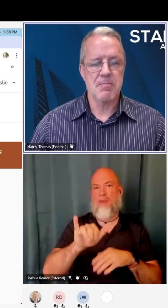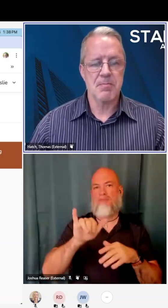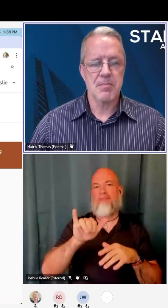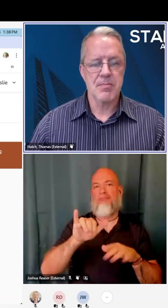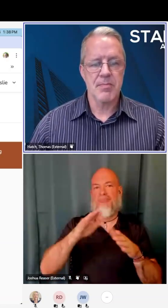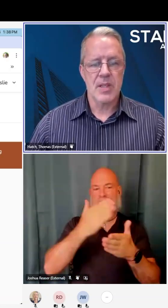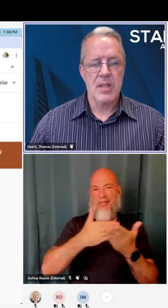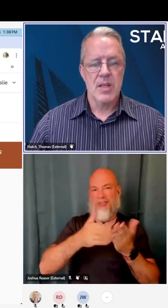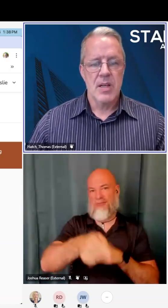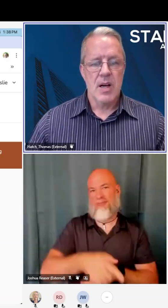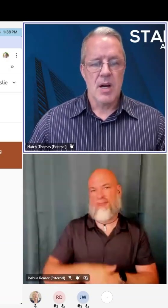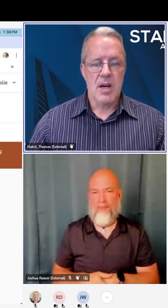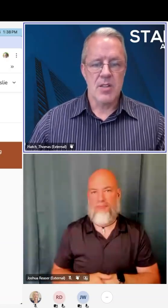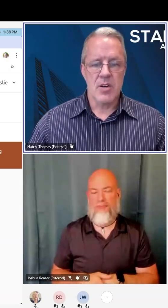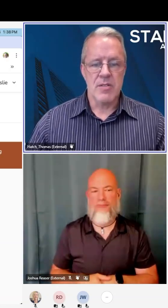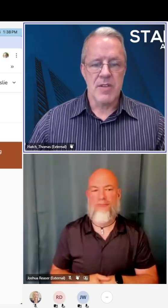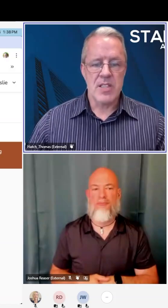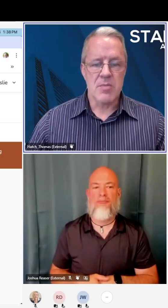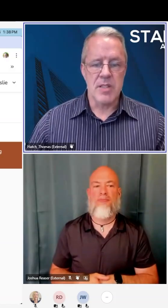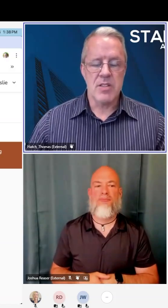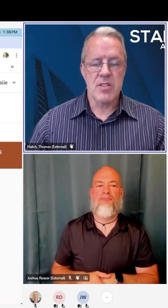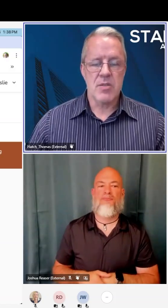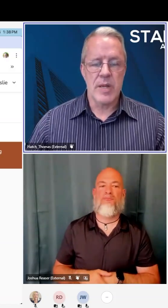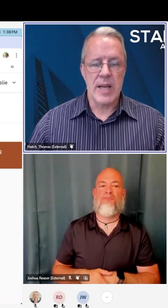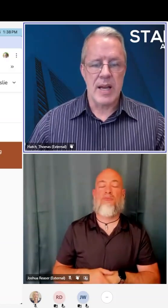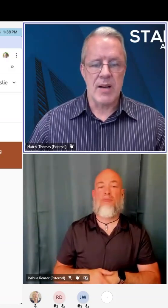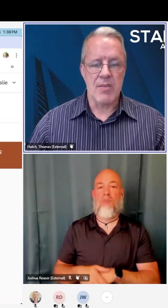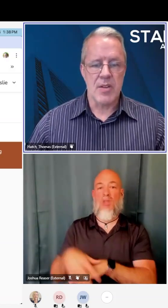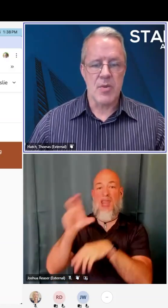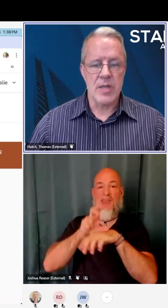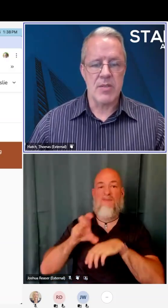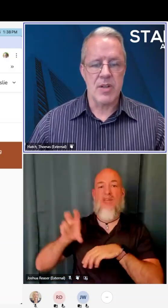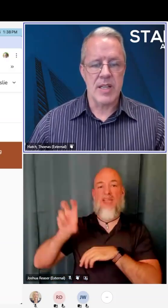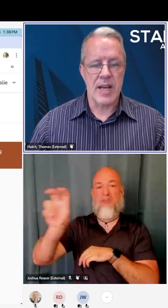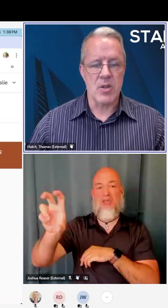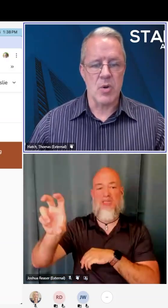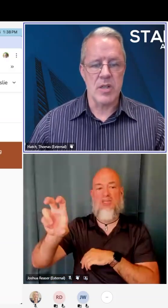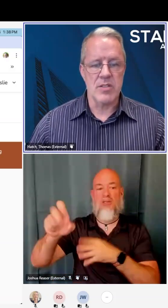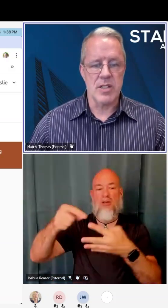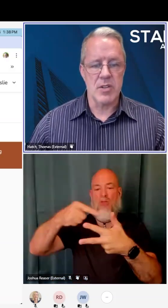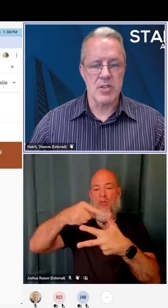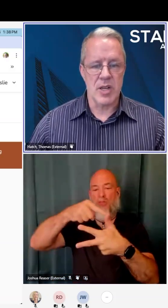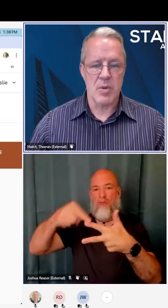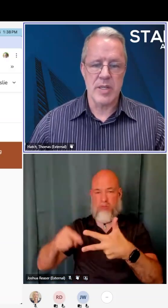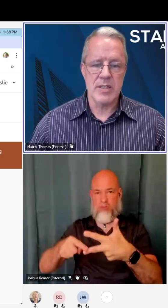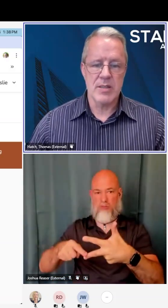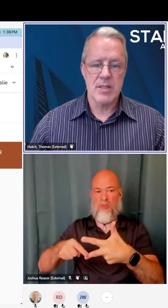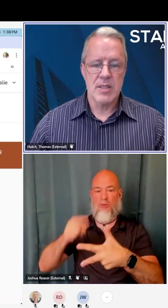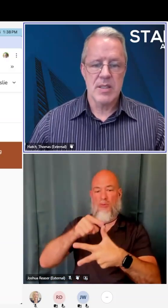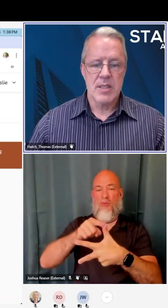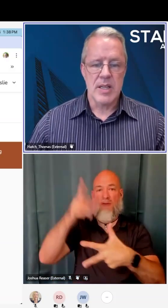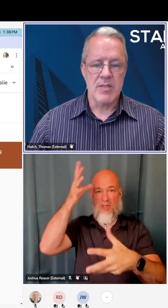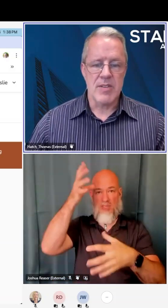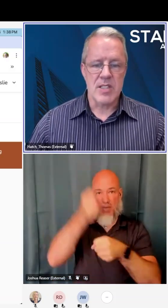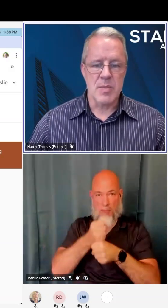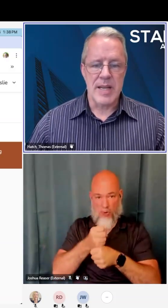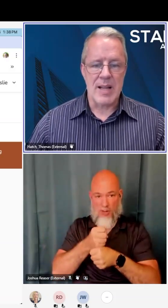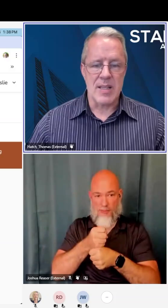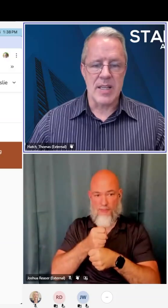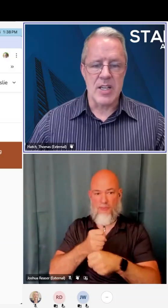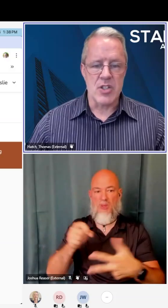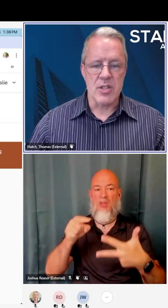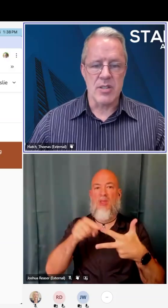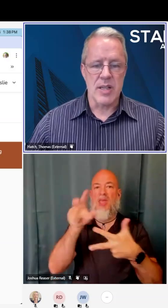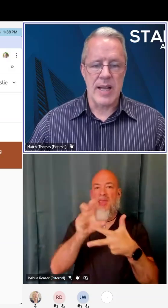section. Under investments, we have 3 different categories, either a summary,